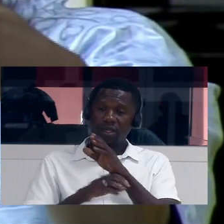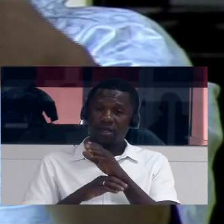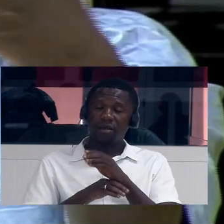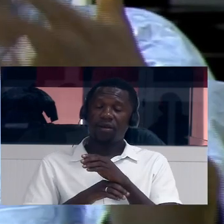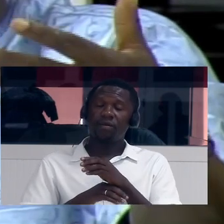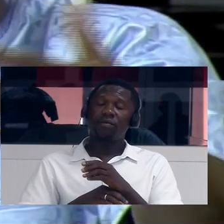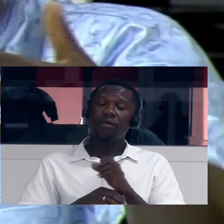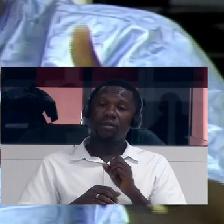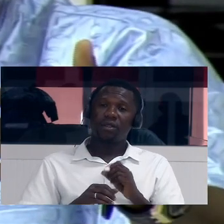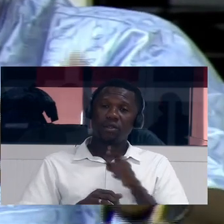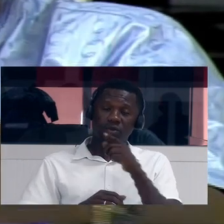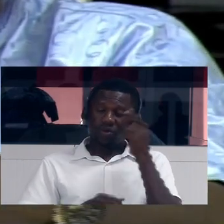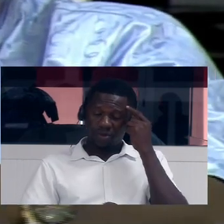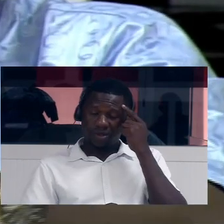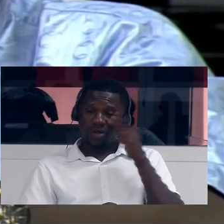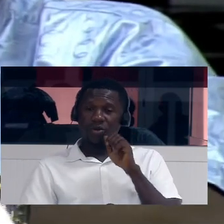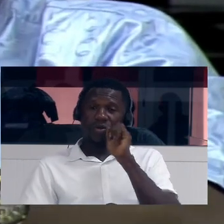You suggest your men